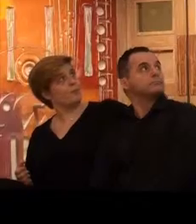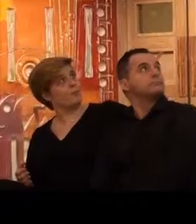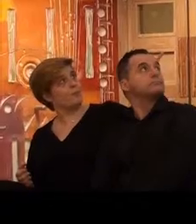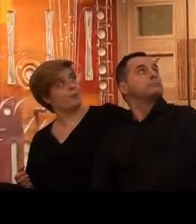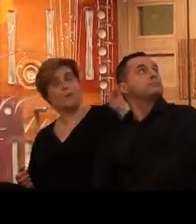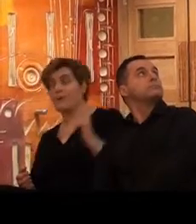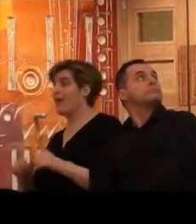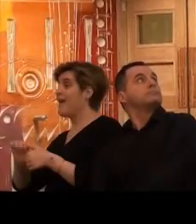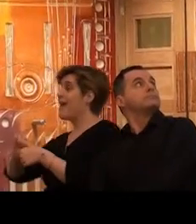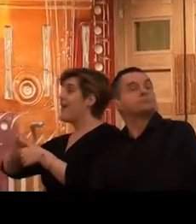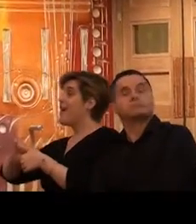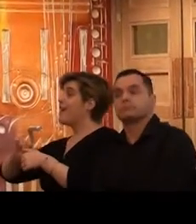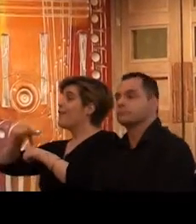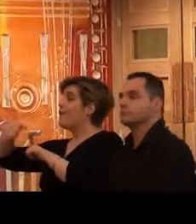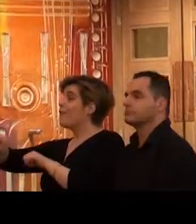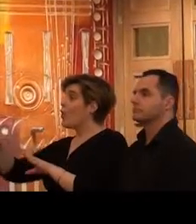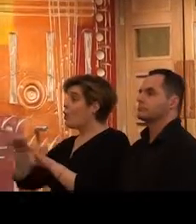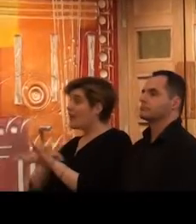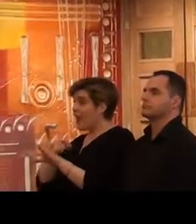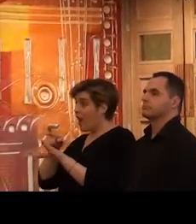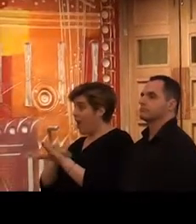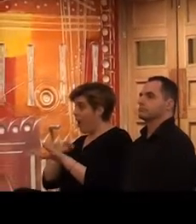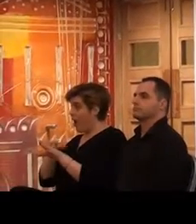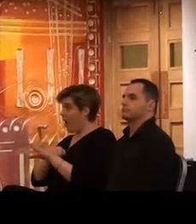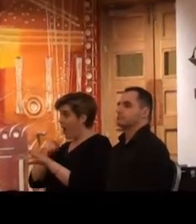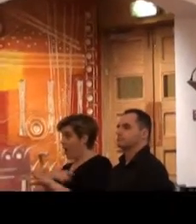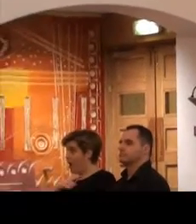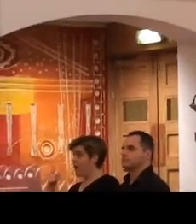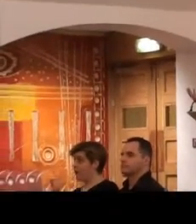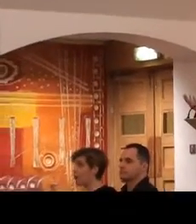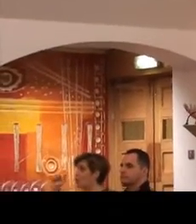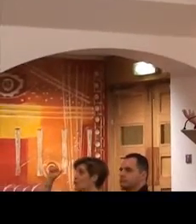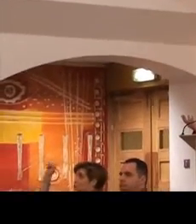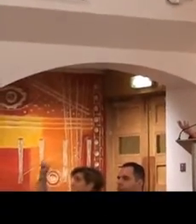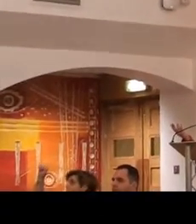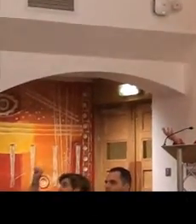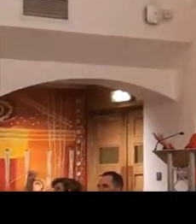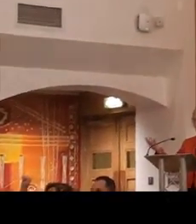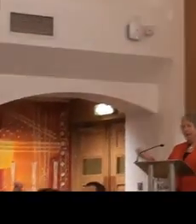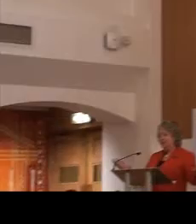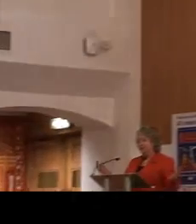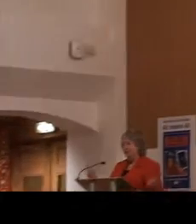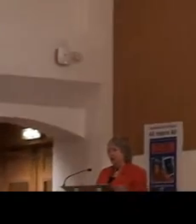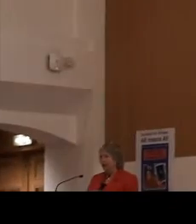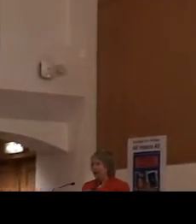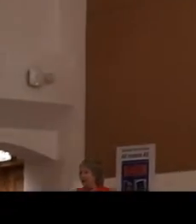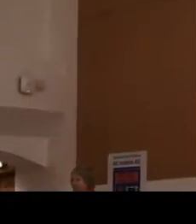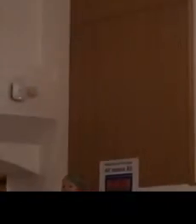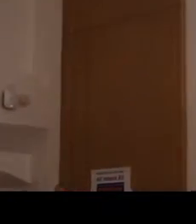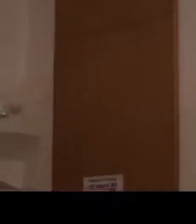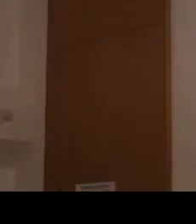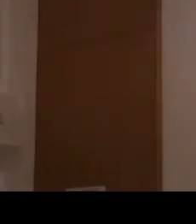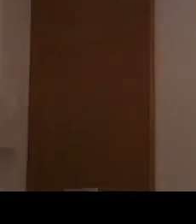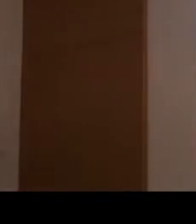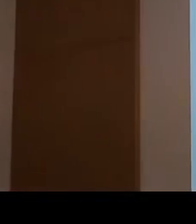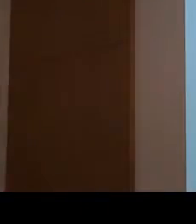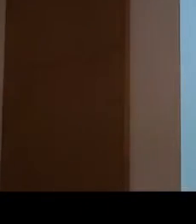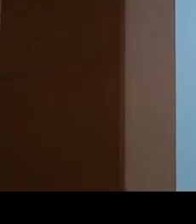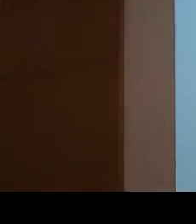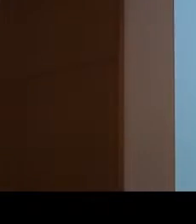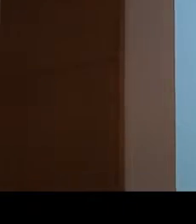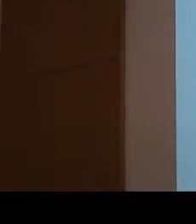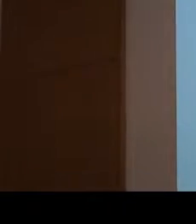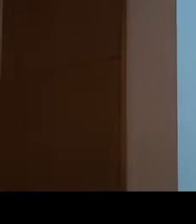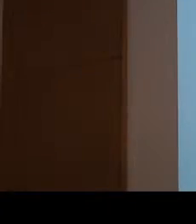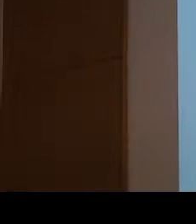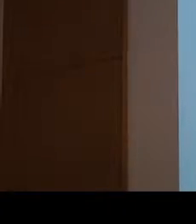superhero. And she's written a whole story to go with it, and it's all about how Mary goes out into the sea and saves everybody. Mary as a superhero